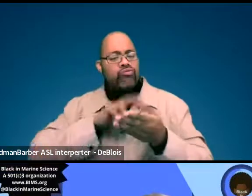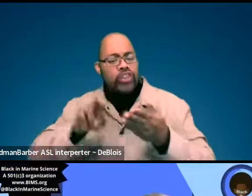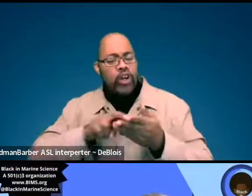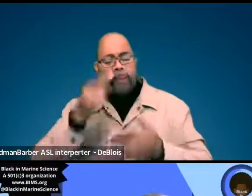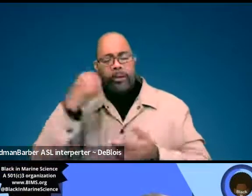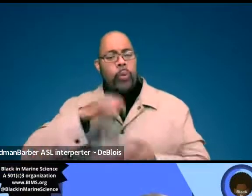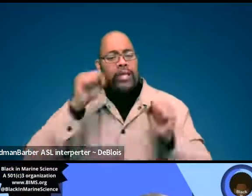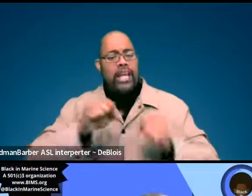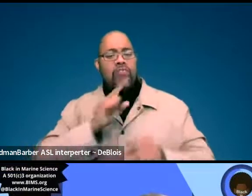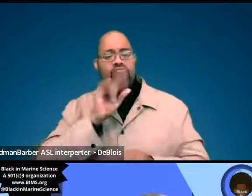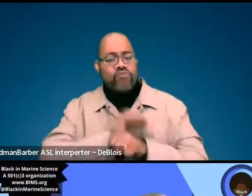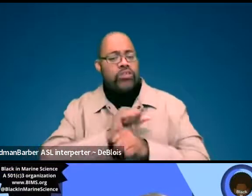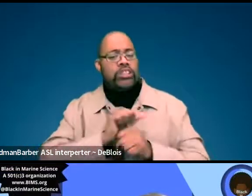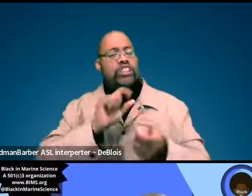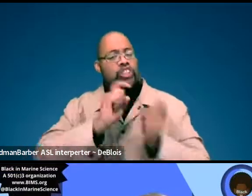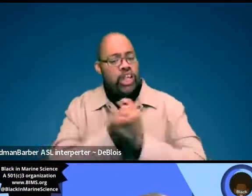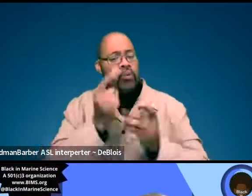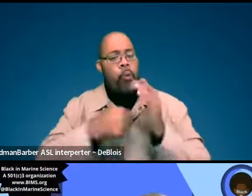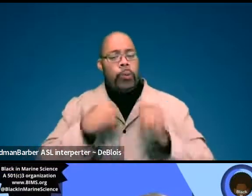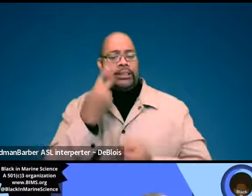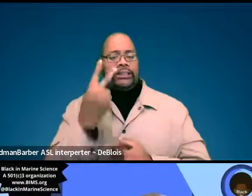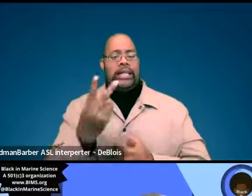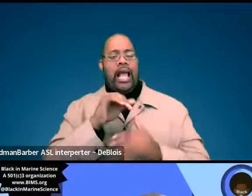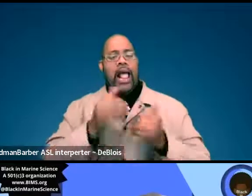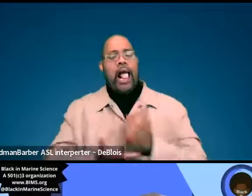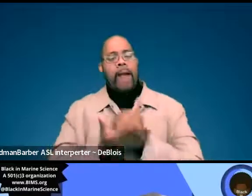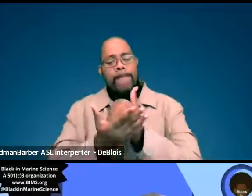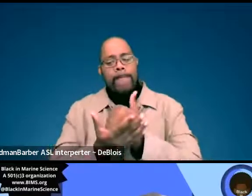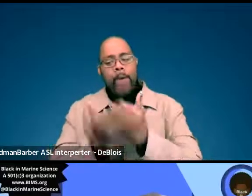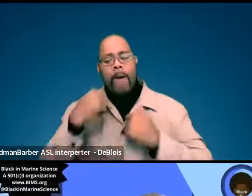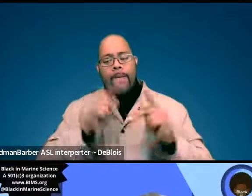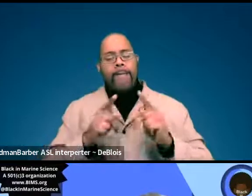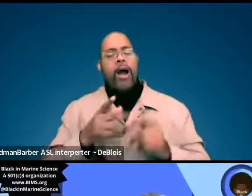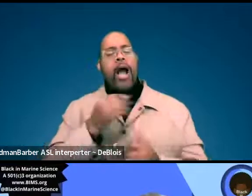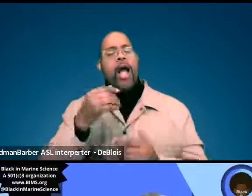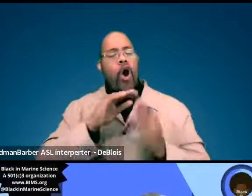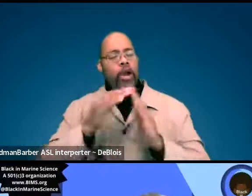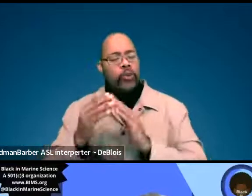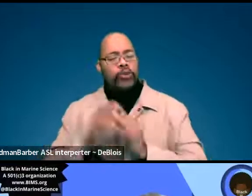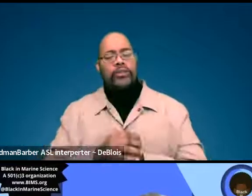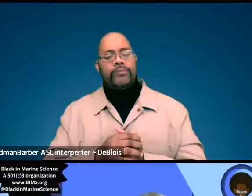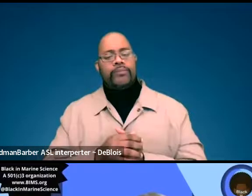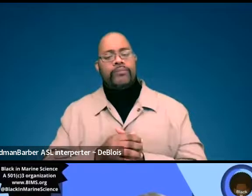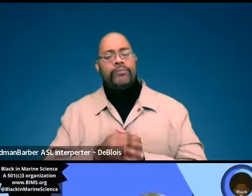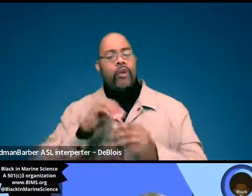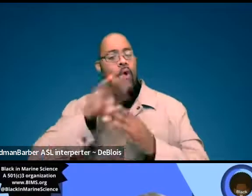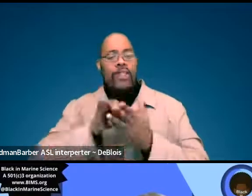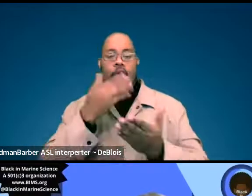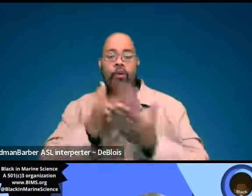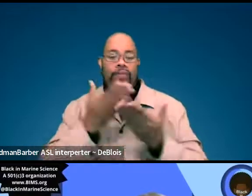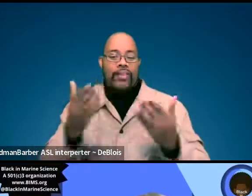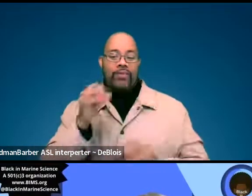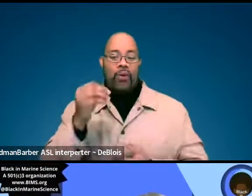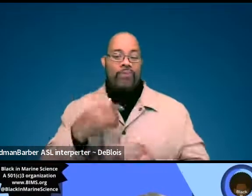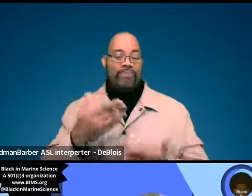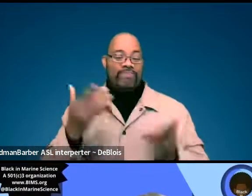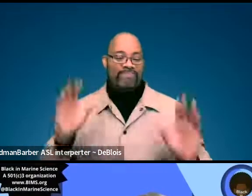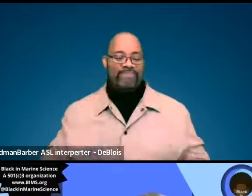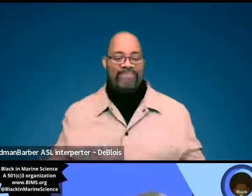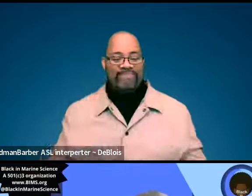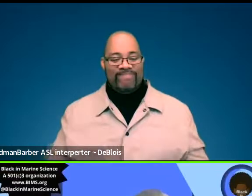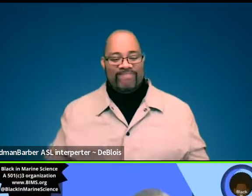because we can really change what we see and help our people out in our communities and all that good stuff. So I'll stop talking.